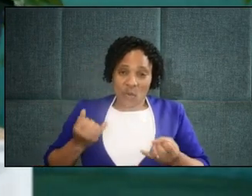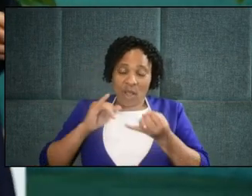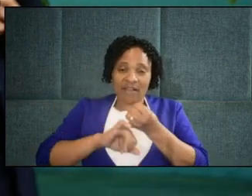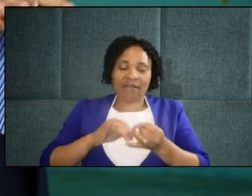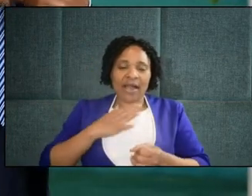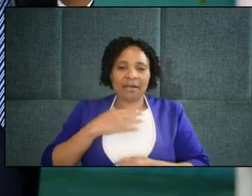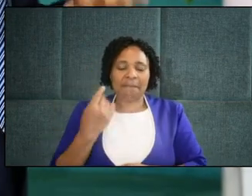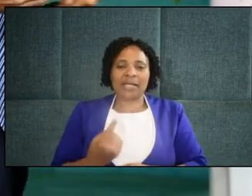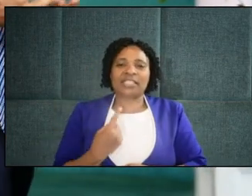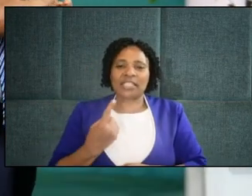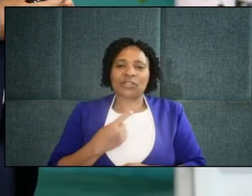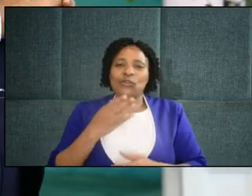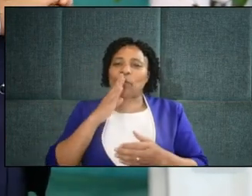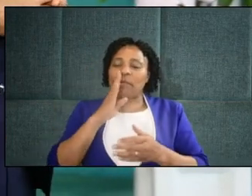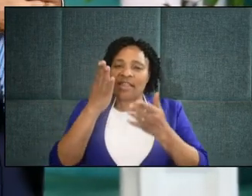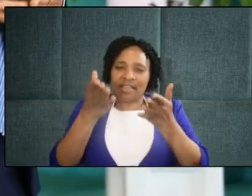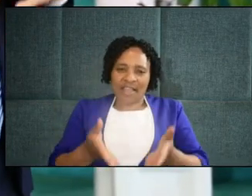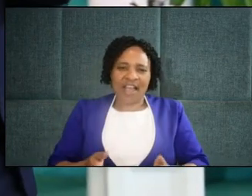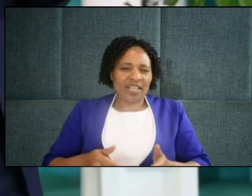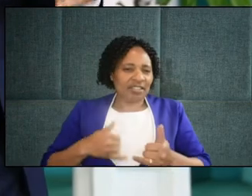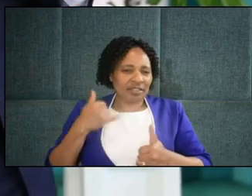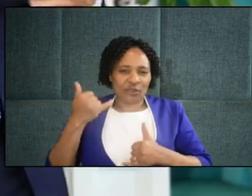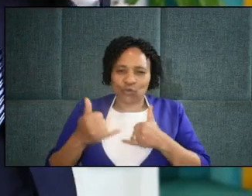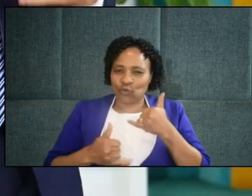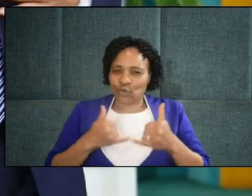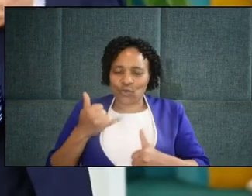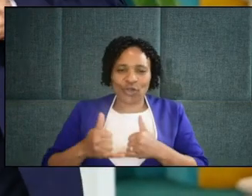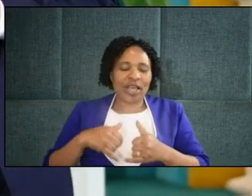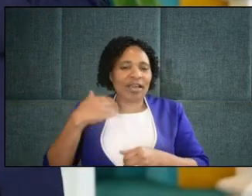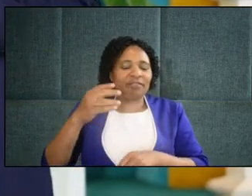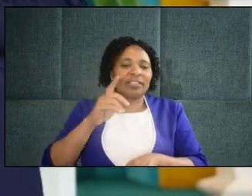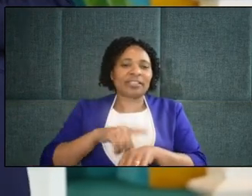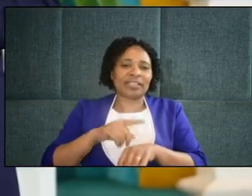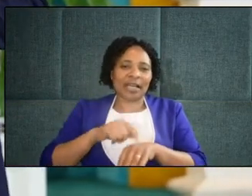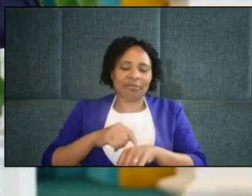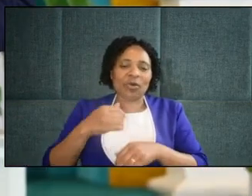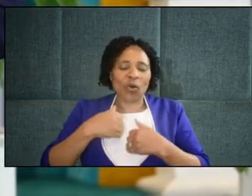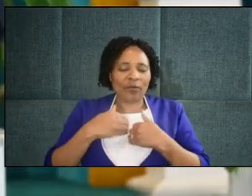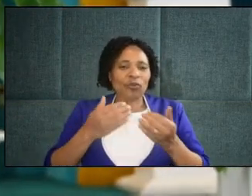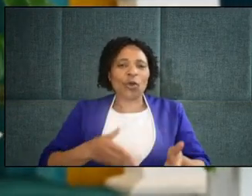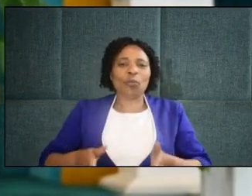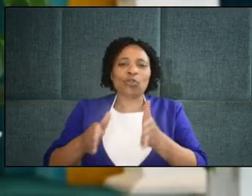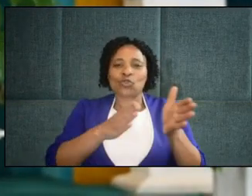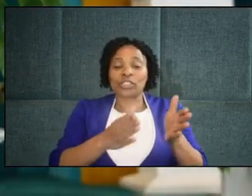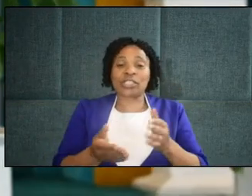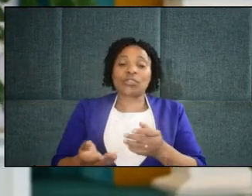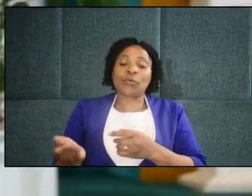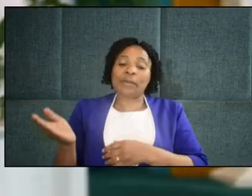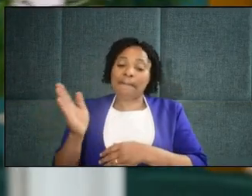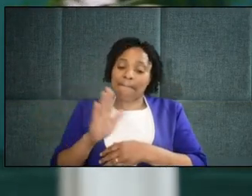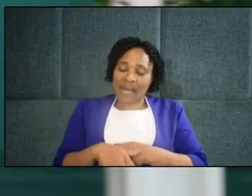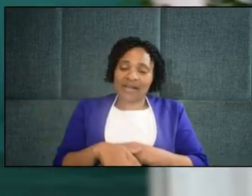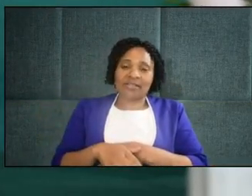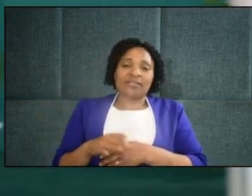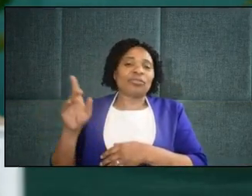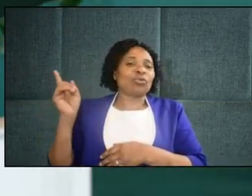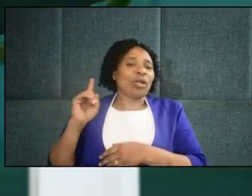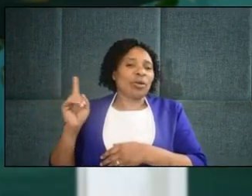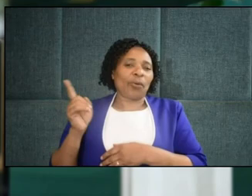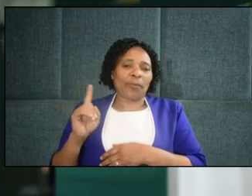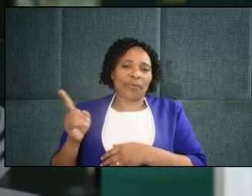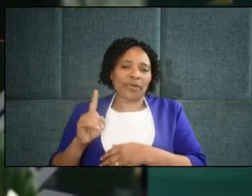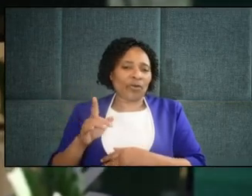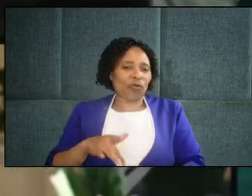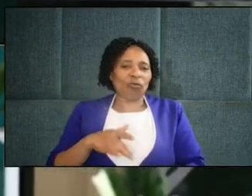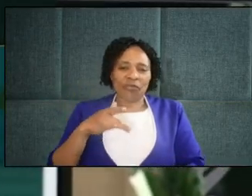be here. It's a joy every time we have the opportunity to come back to Nairobi. We